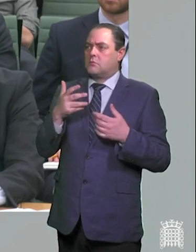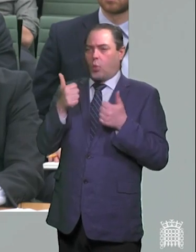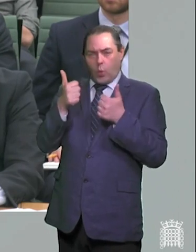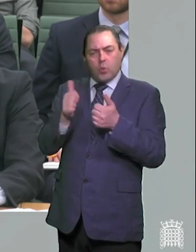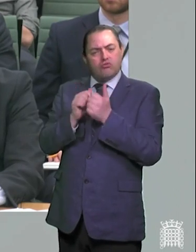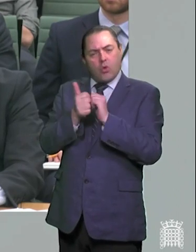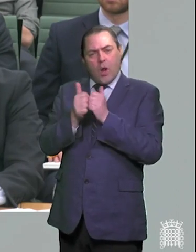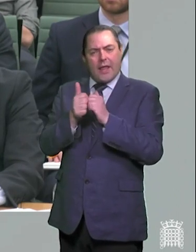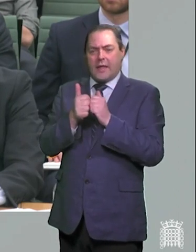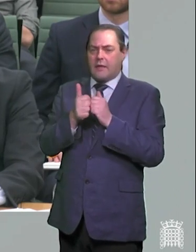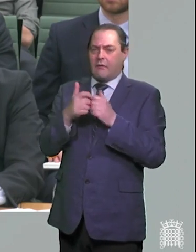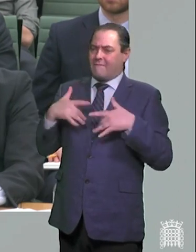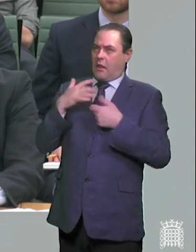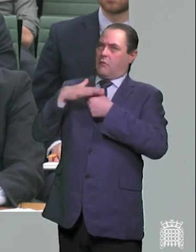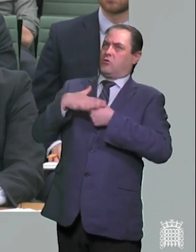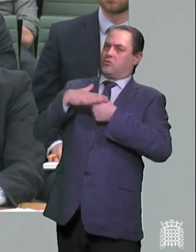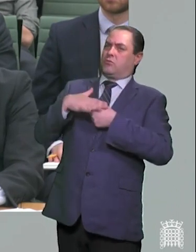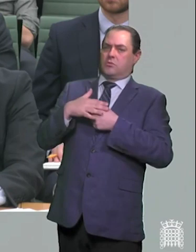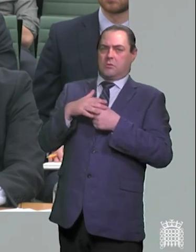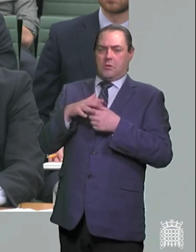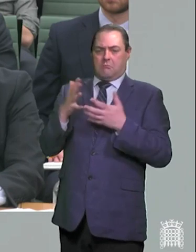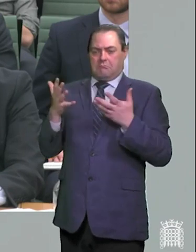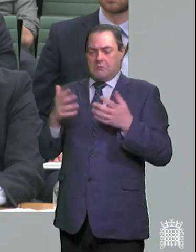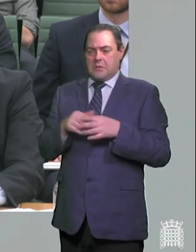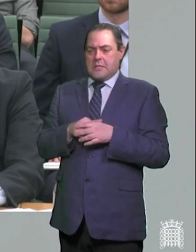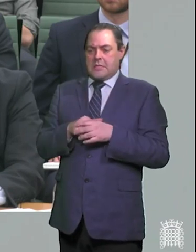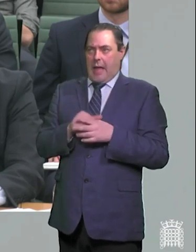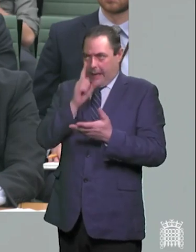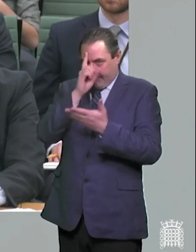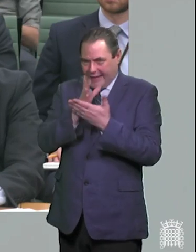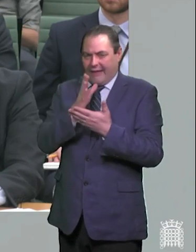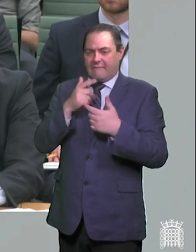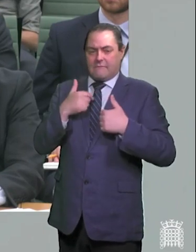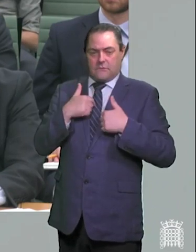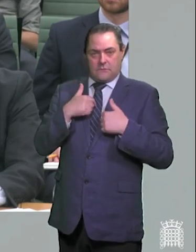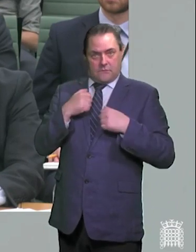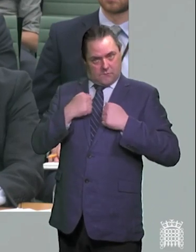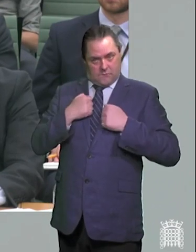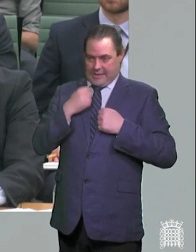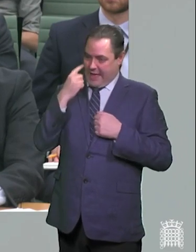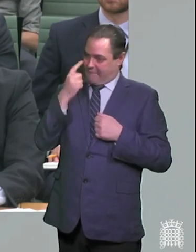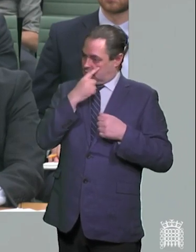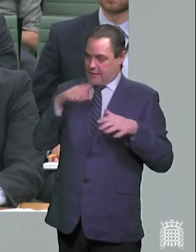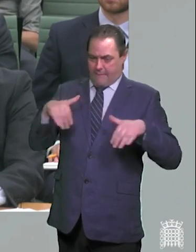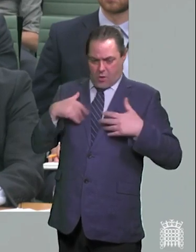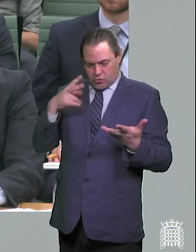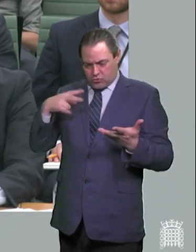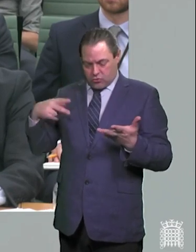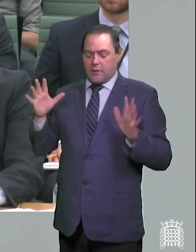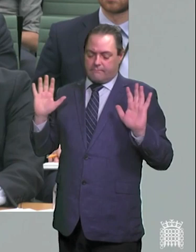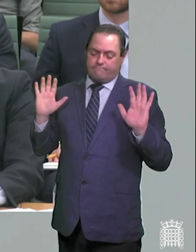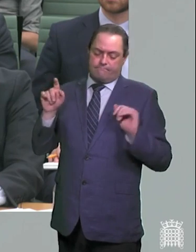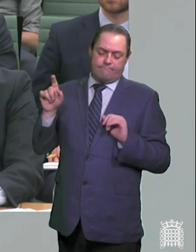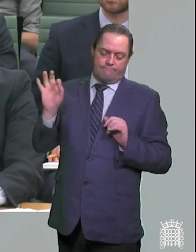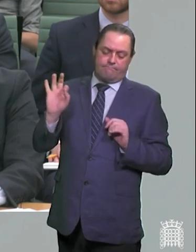good colleagues feeling that they're under pressure. Either way, I believe that if you study this evidence impartially, you will come to the